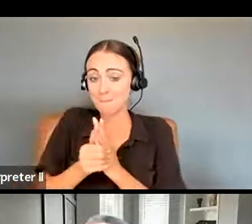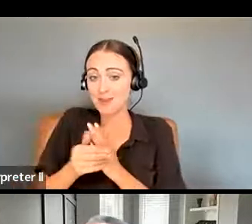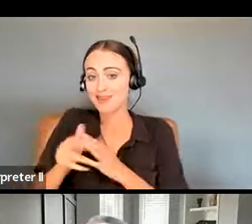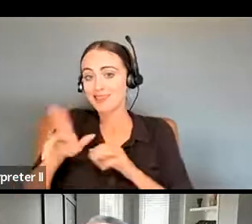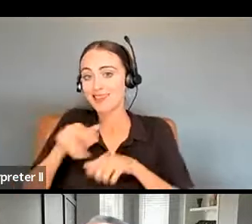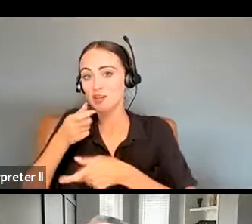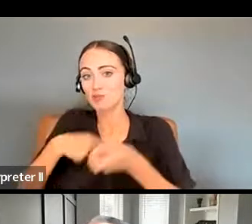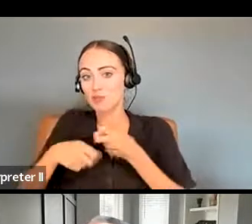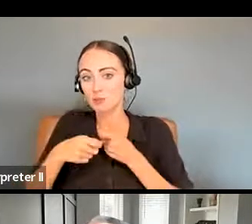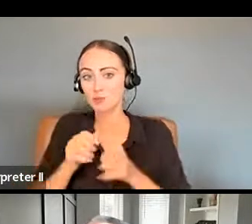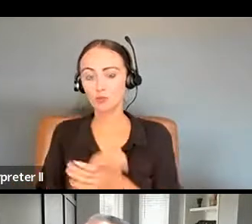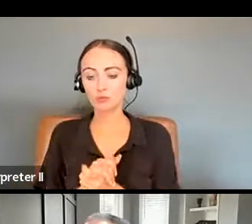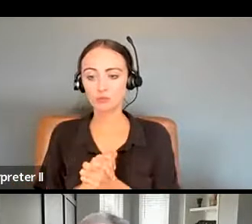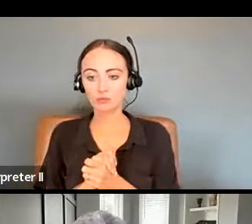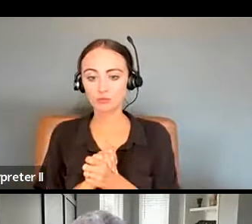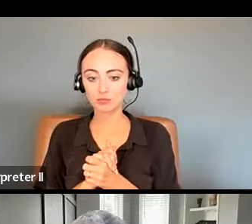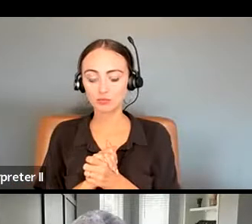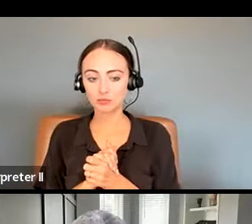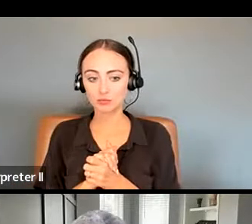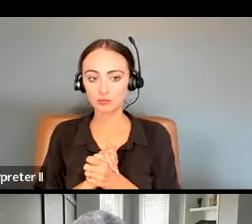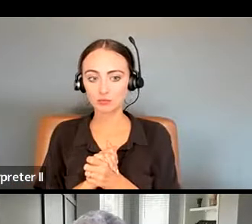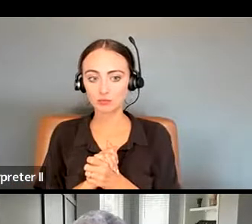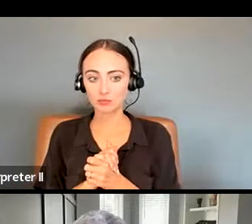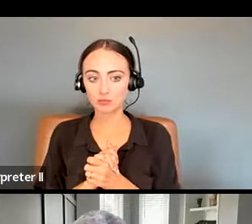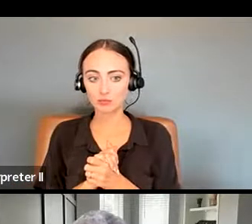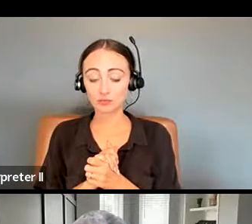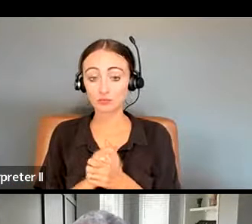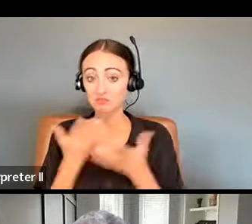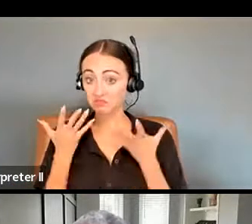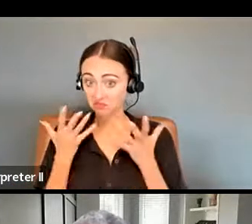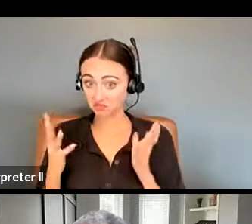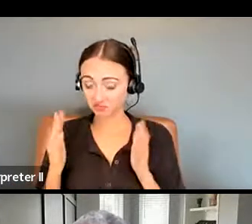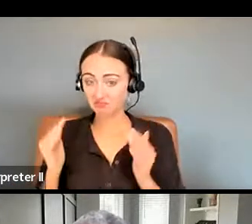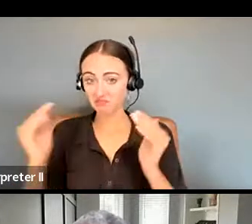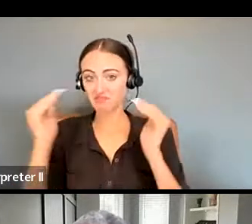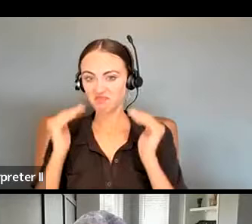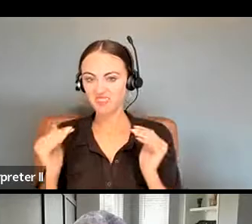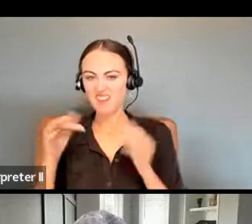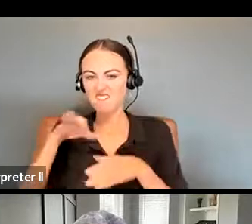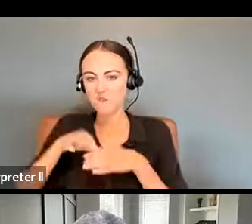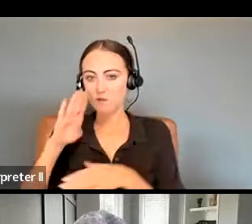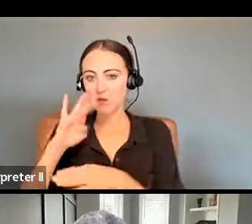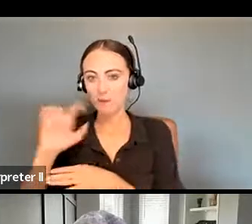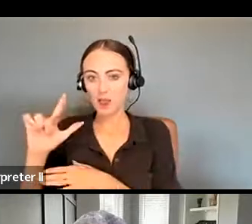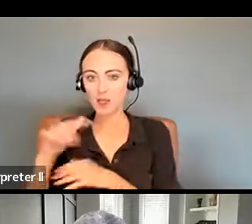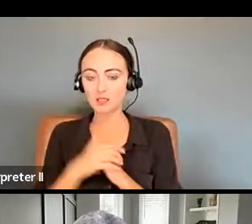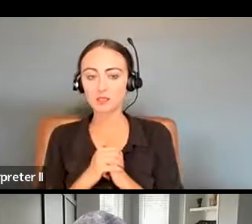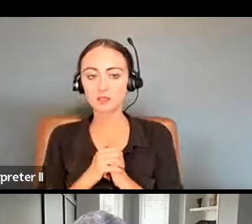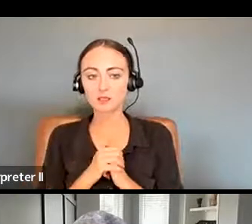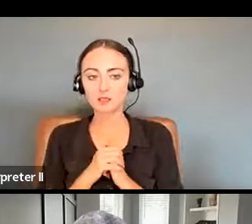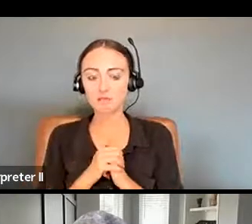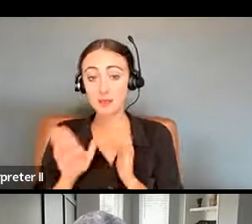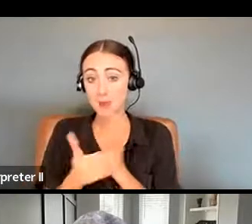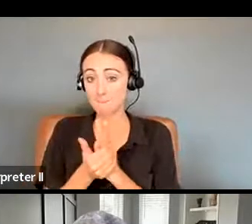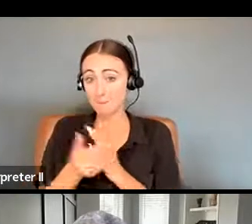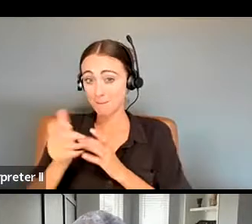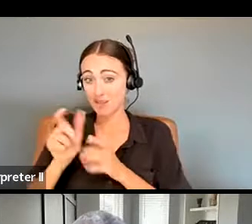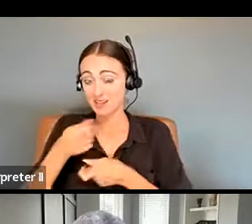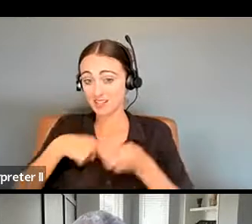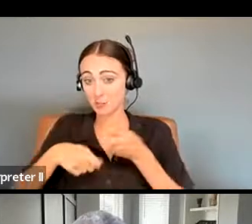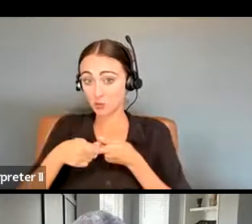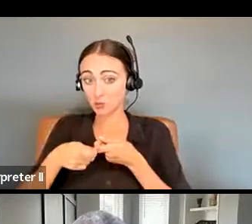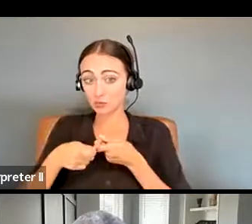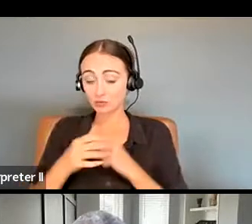substitute. After we dispose of that, then there'll be a vote on the bill. On the amendment nature of a